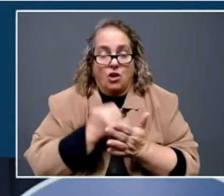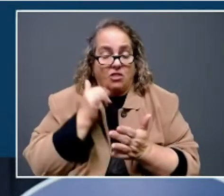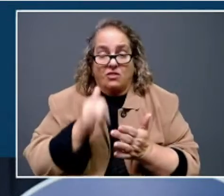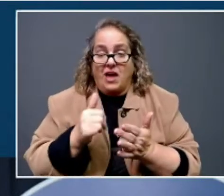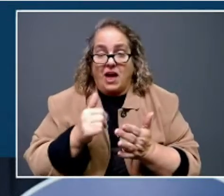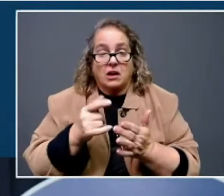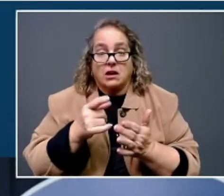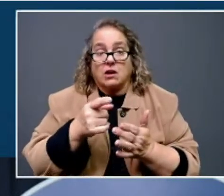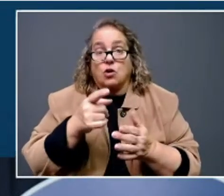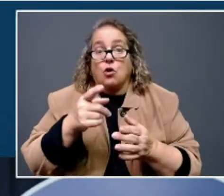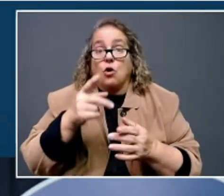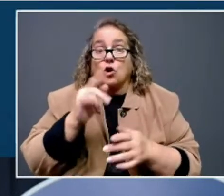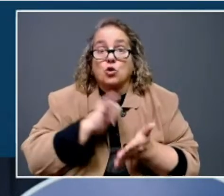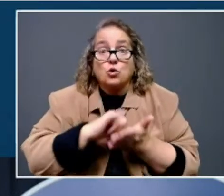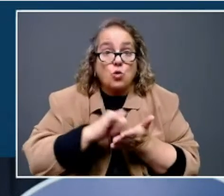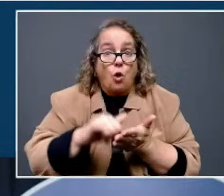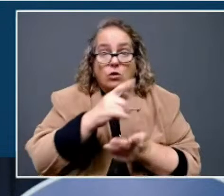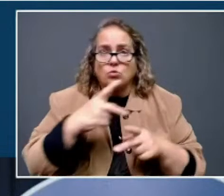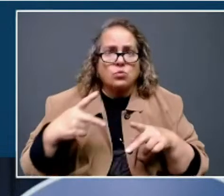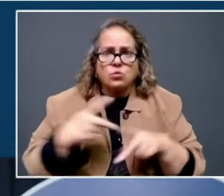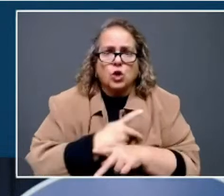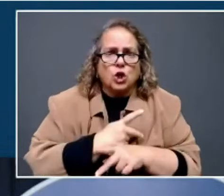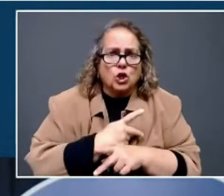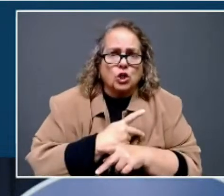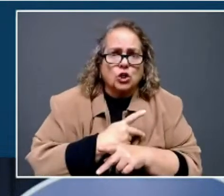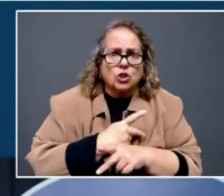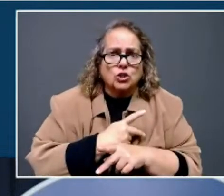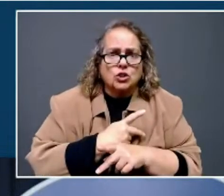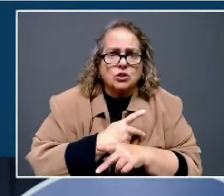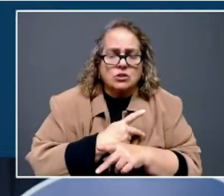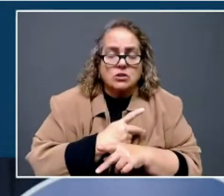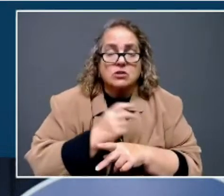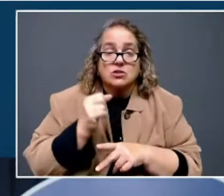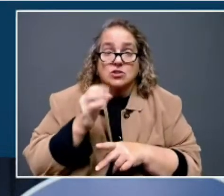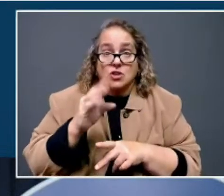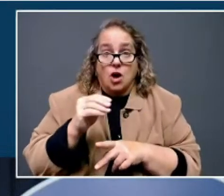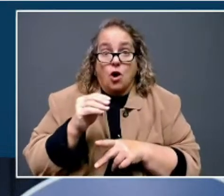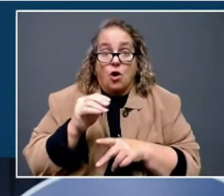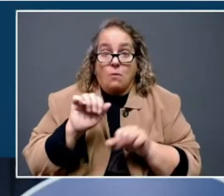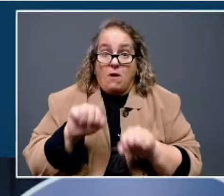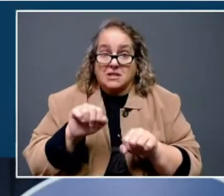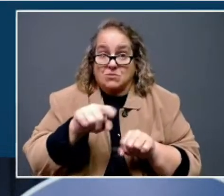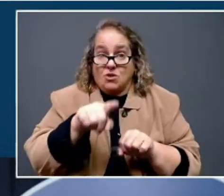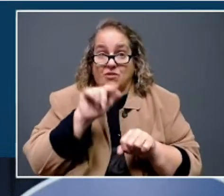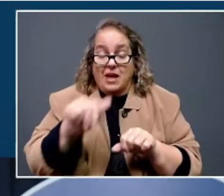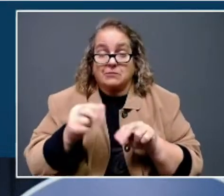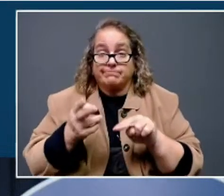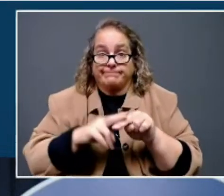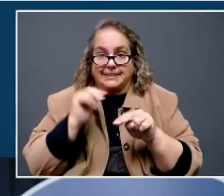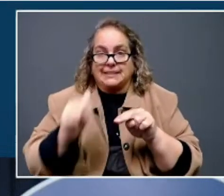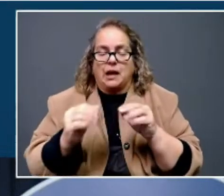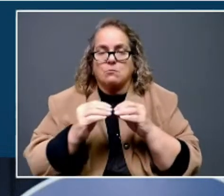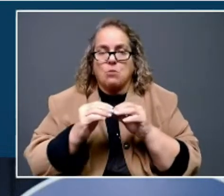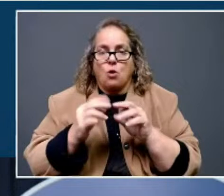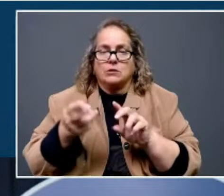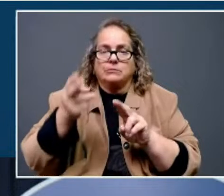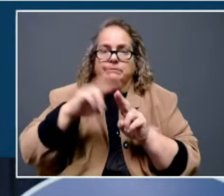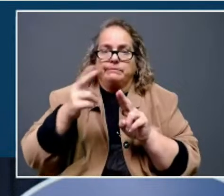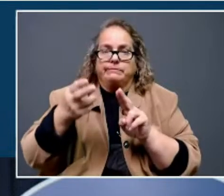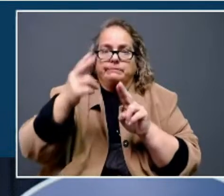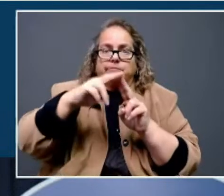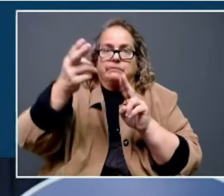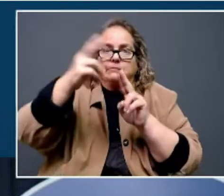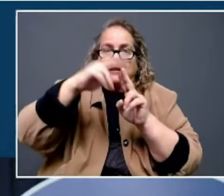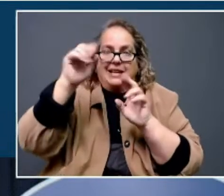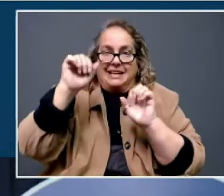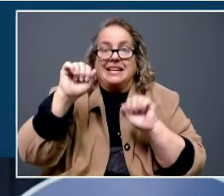York, meaning it's a possibility that that peak could potentially even double, depending